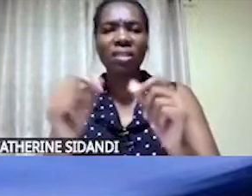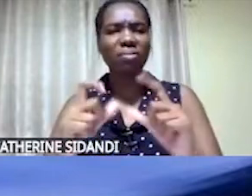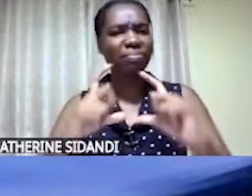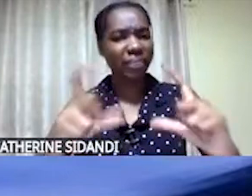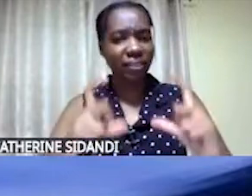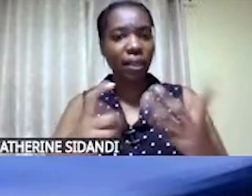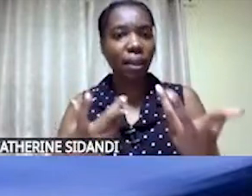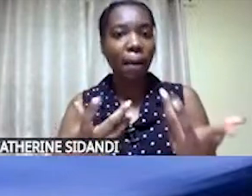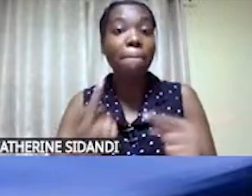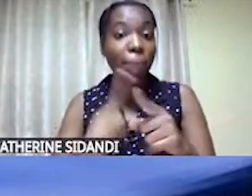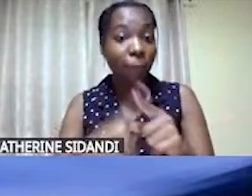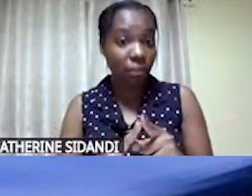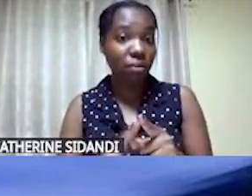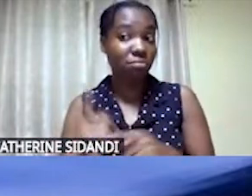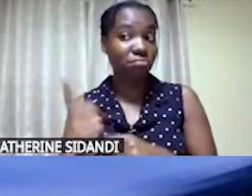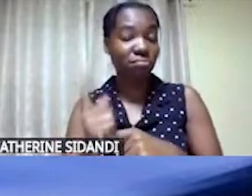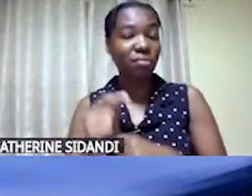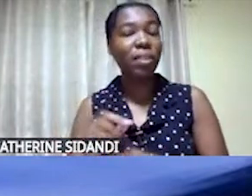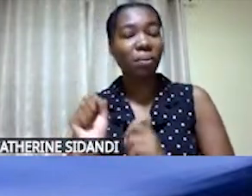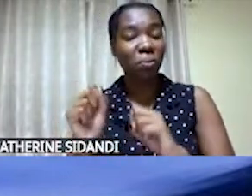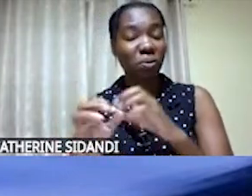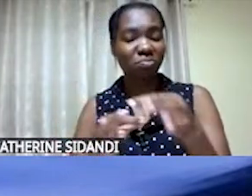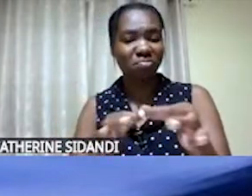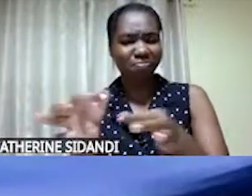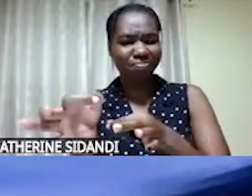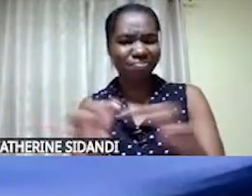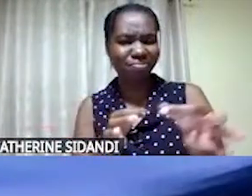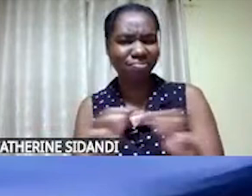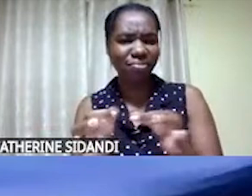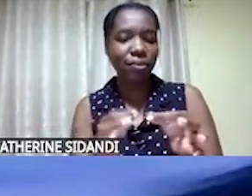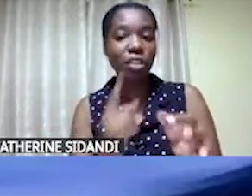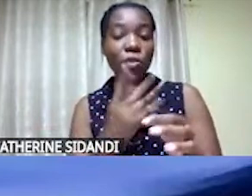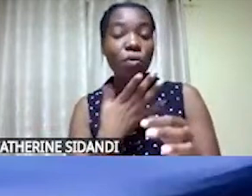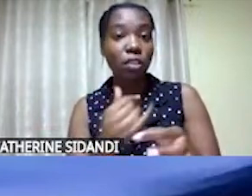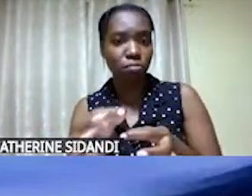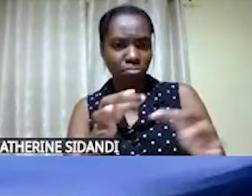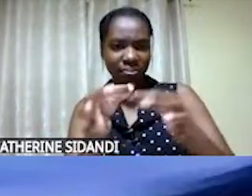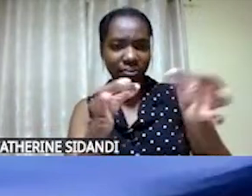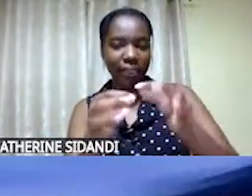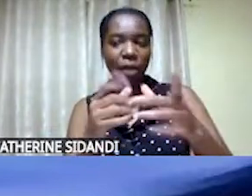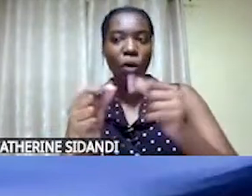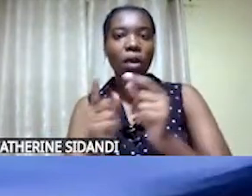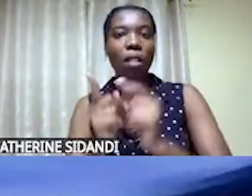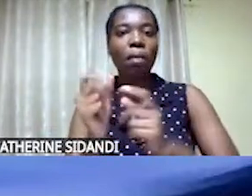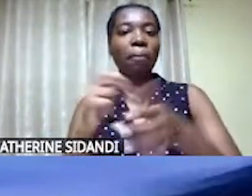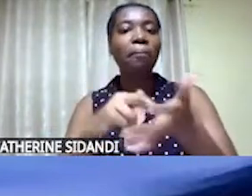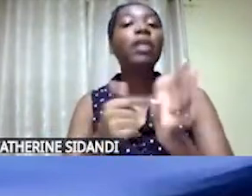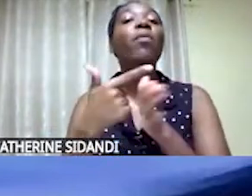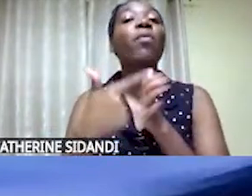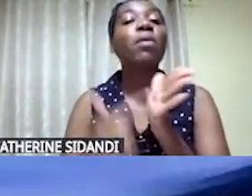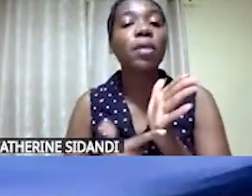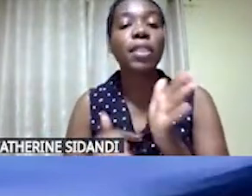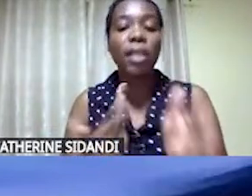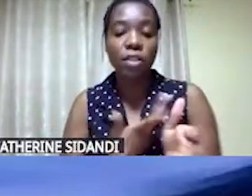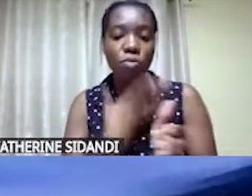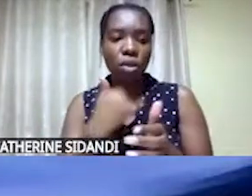it's quite ambiguous. And so I'd like for us to just define what strategy is so that we're all clear and we are using the same